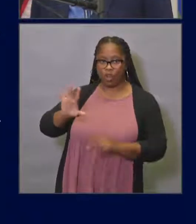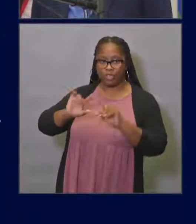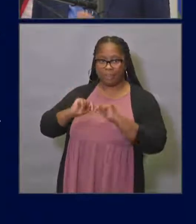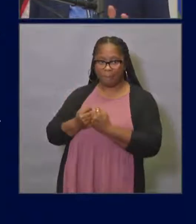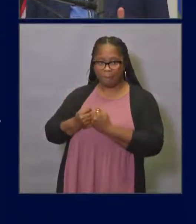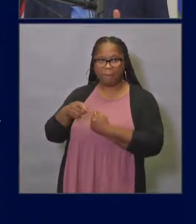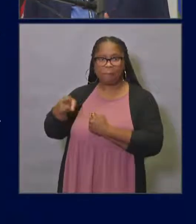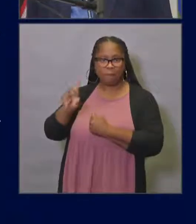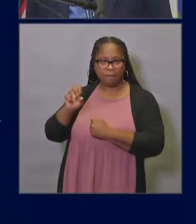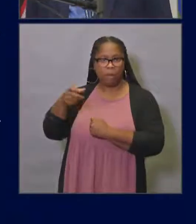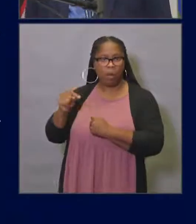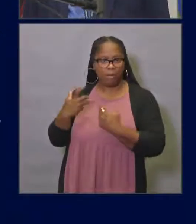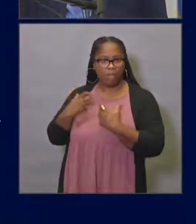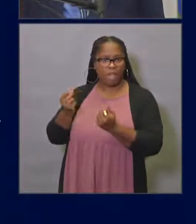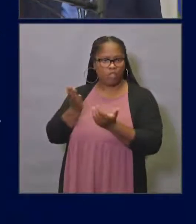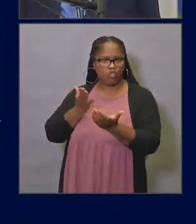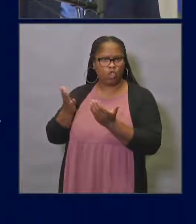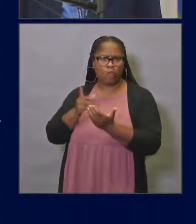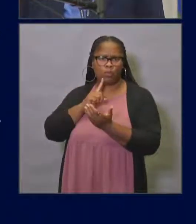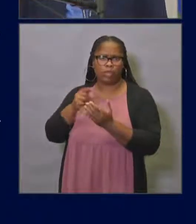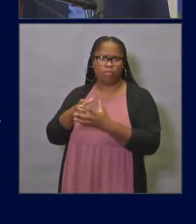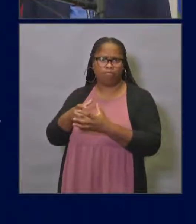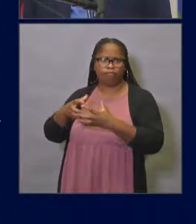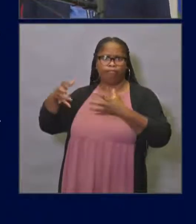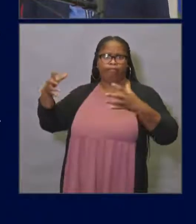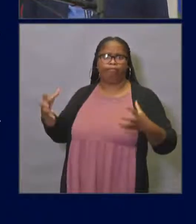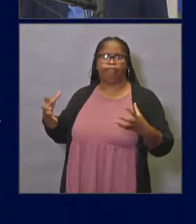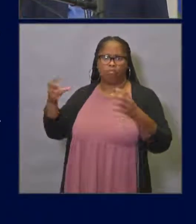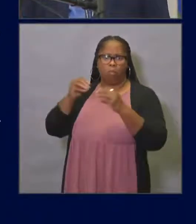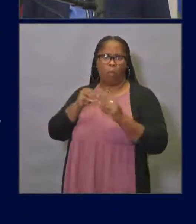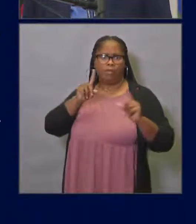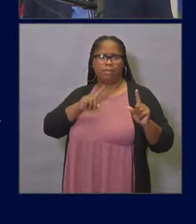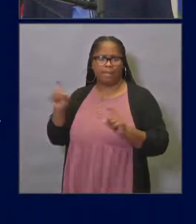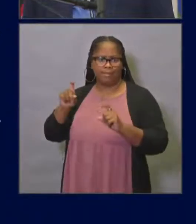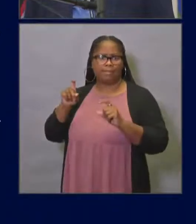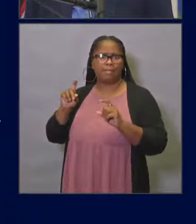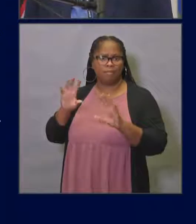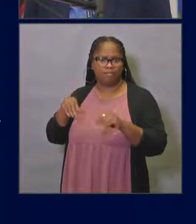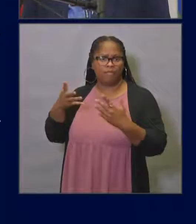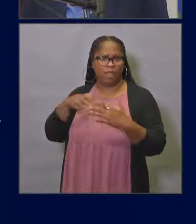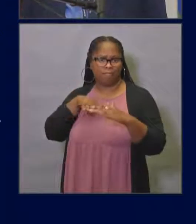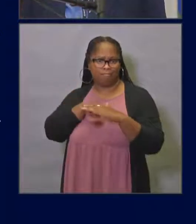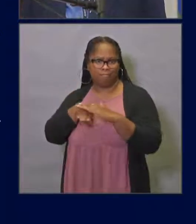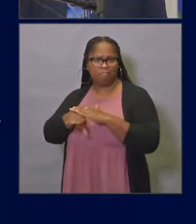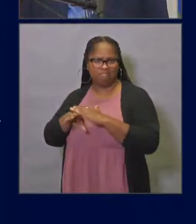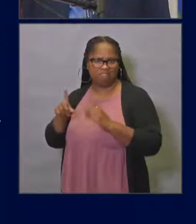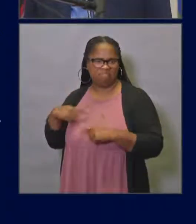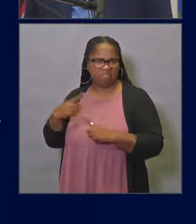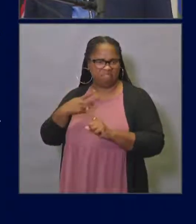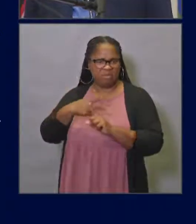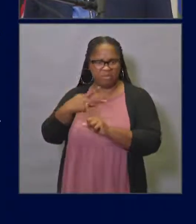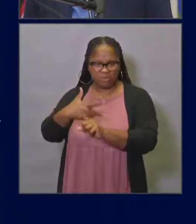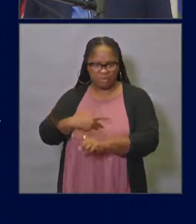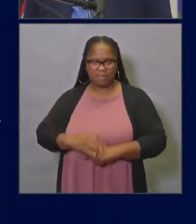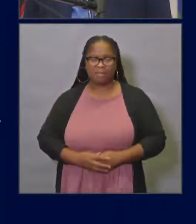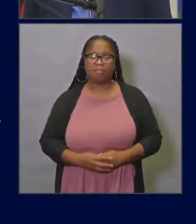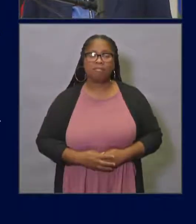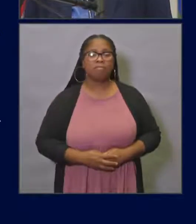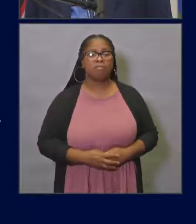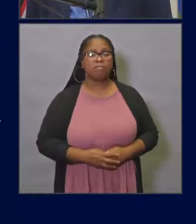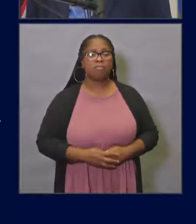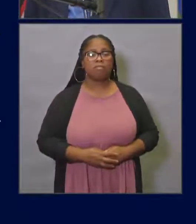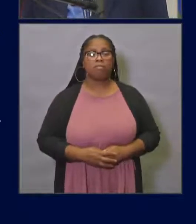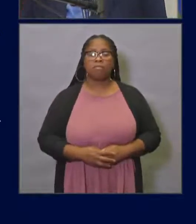Services for really expanding access to testing over the last few months. Since the spike we saw in cases, positivity